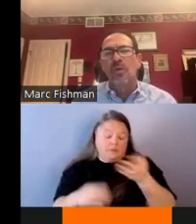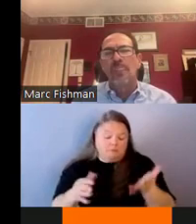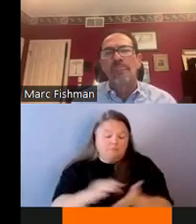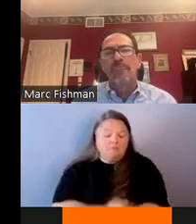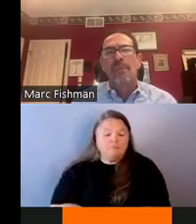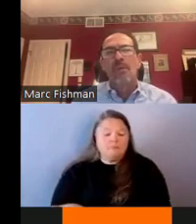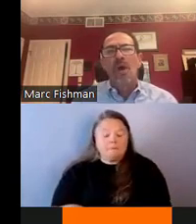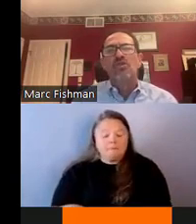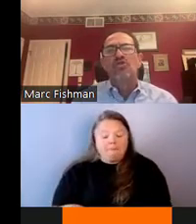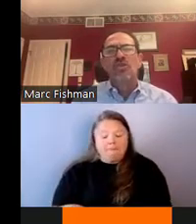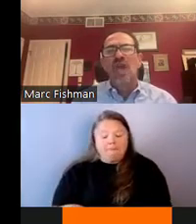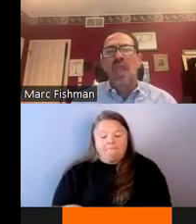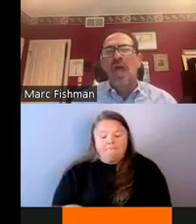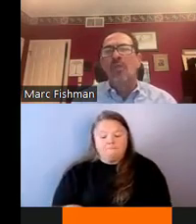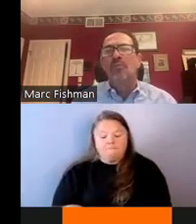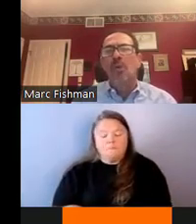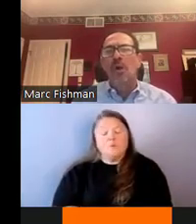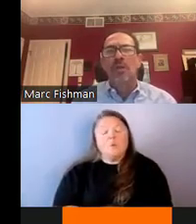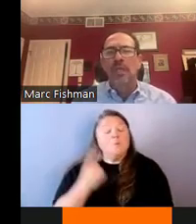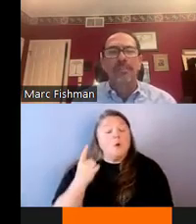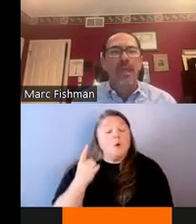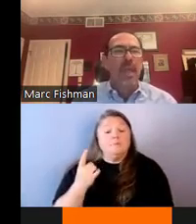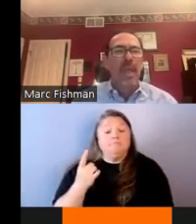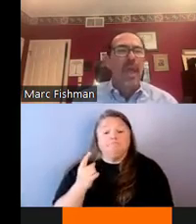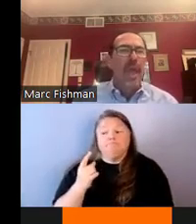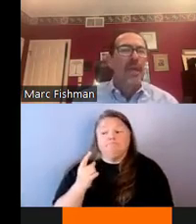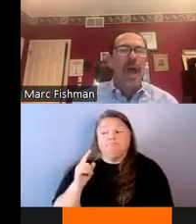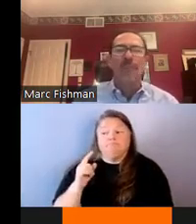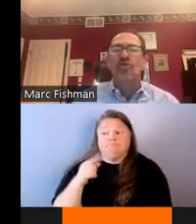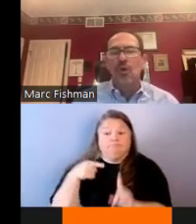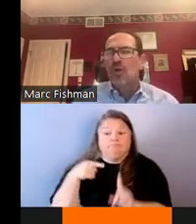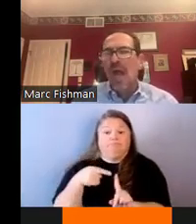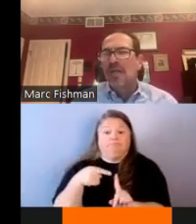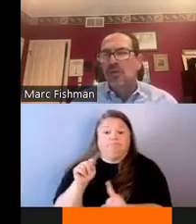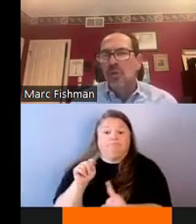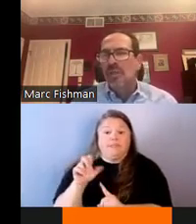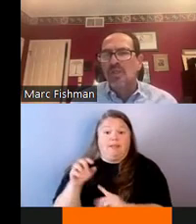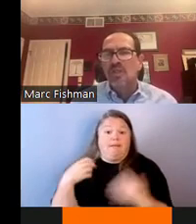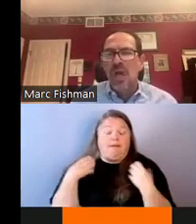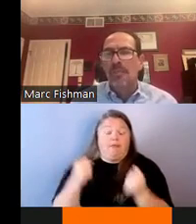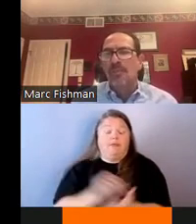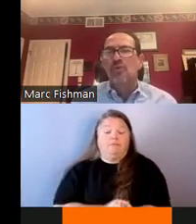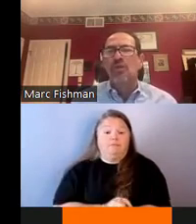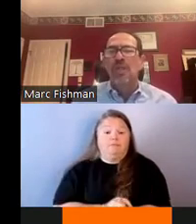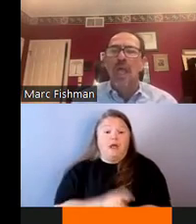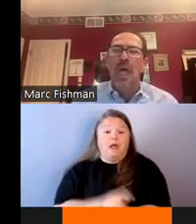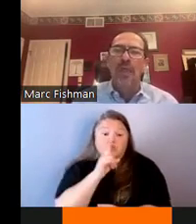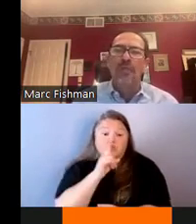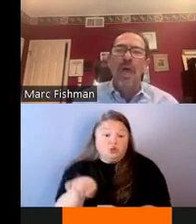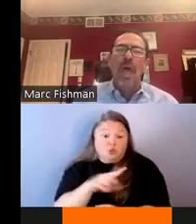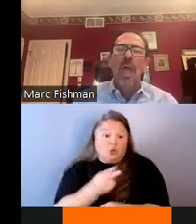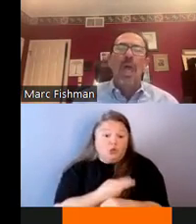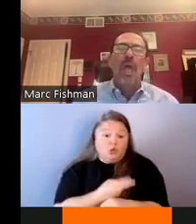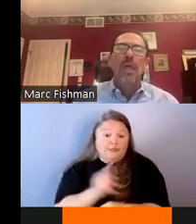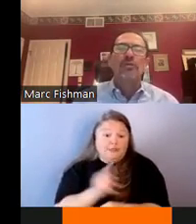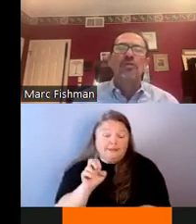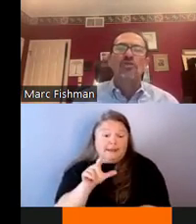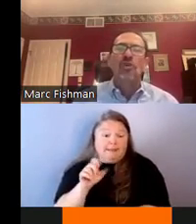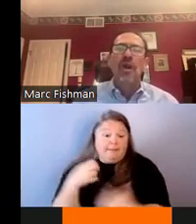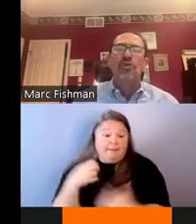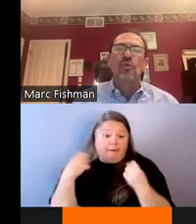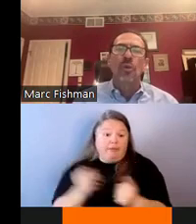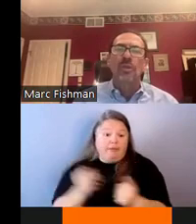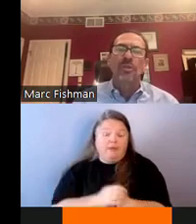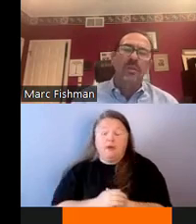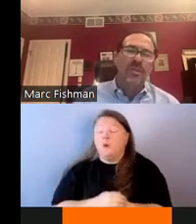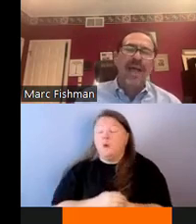for youth. One is just telehealth broadly. And I'm sure you guys are doing this, using telehealth. It's